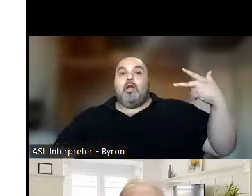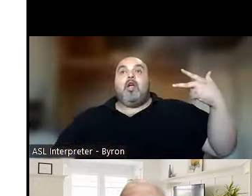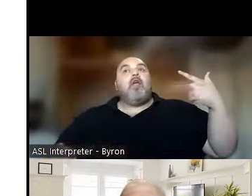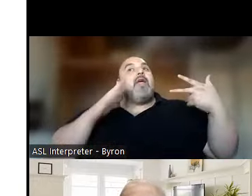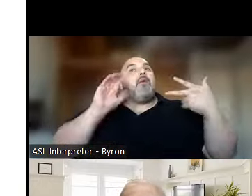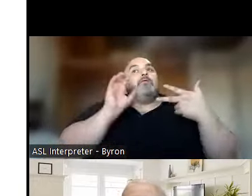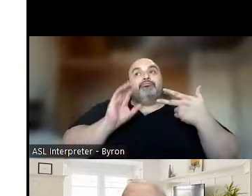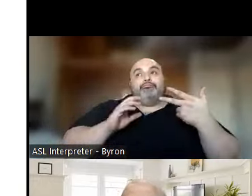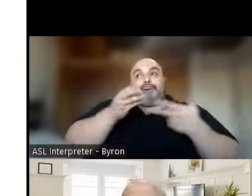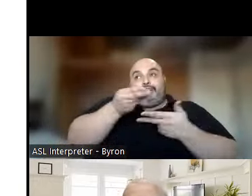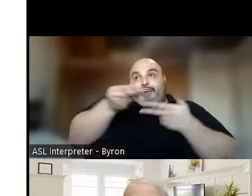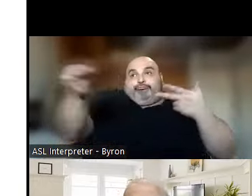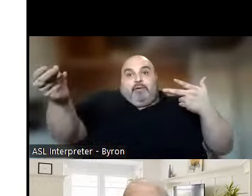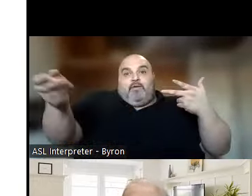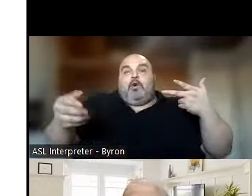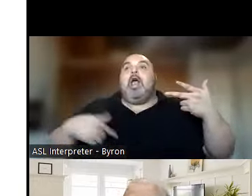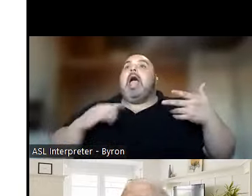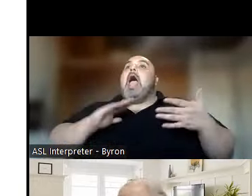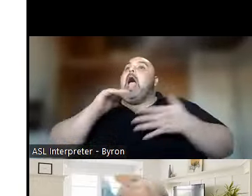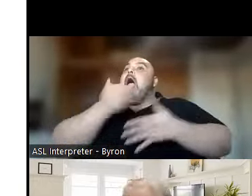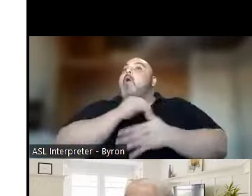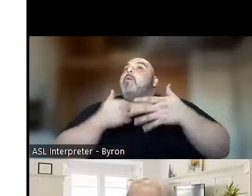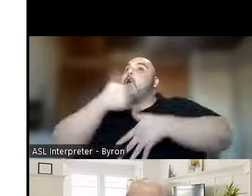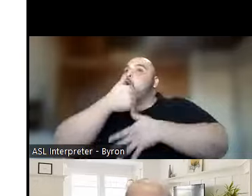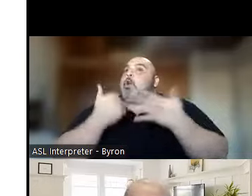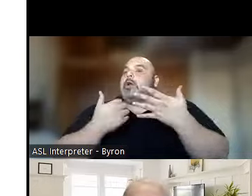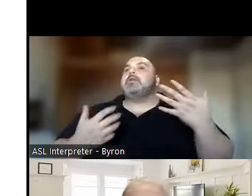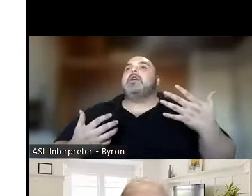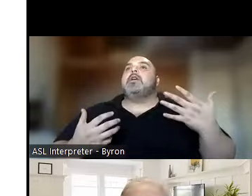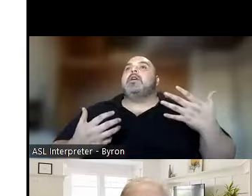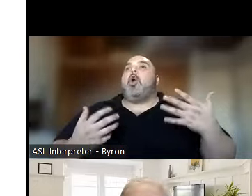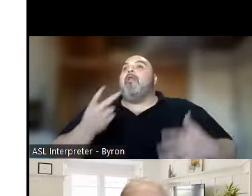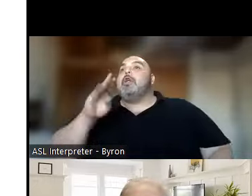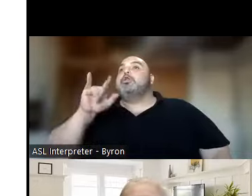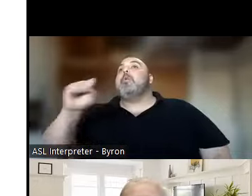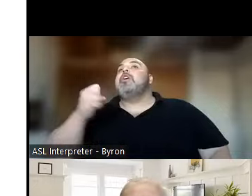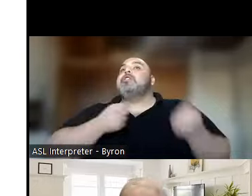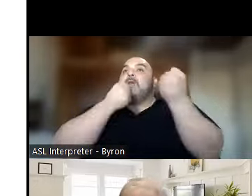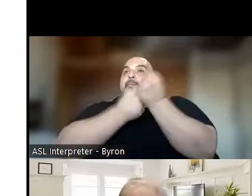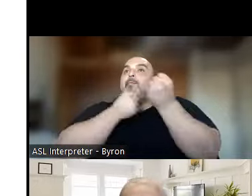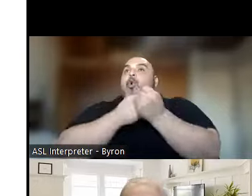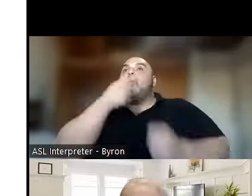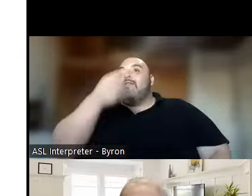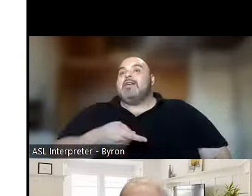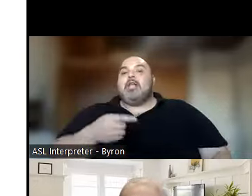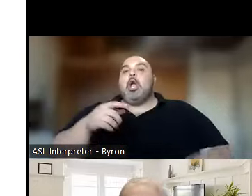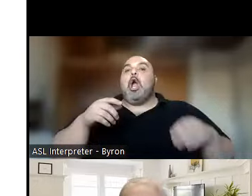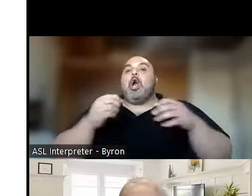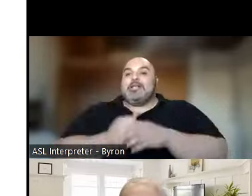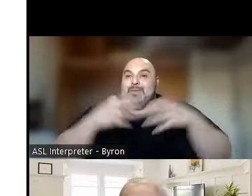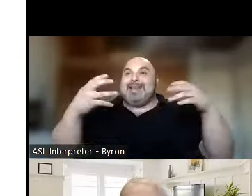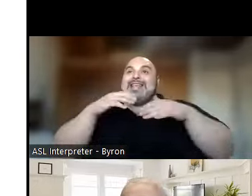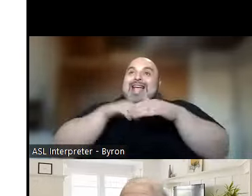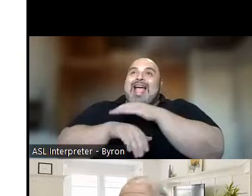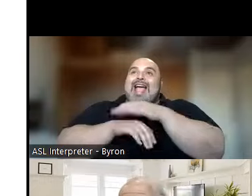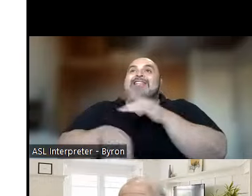forward. And our priorities, generally speaking, in our two bills support these are expanding access to home and community-based